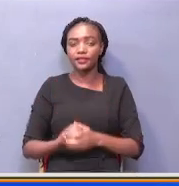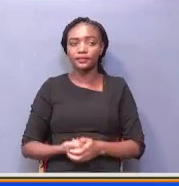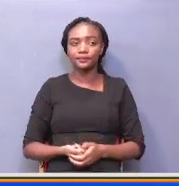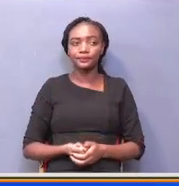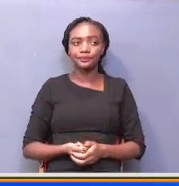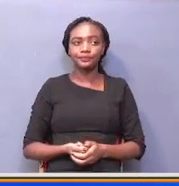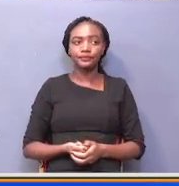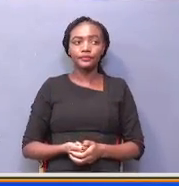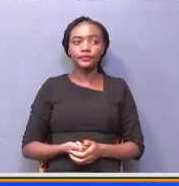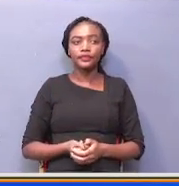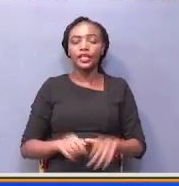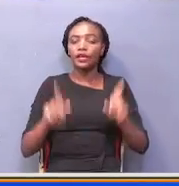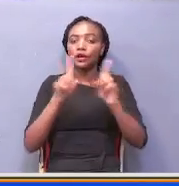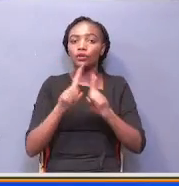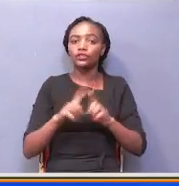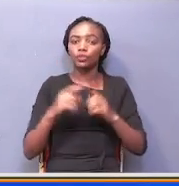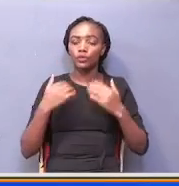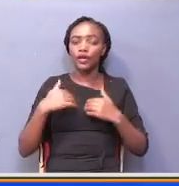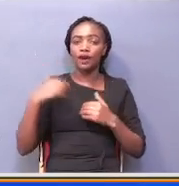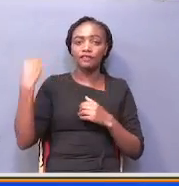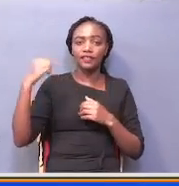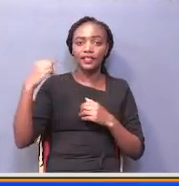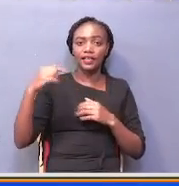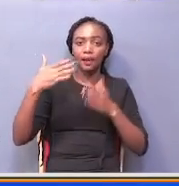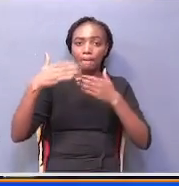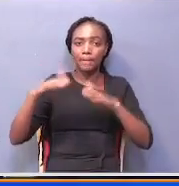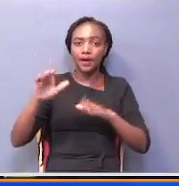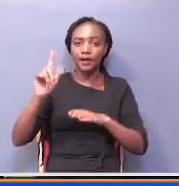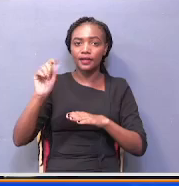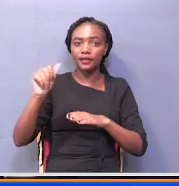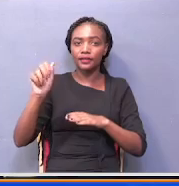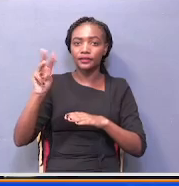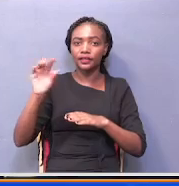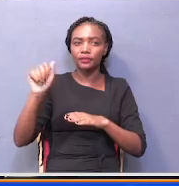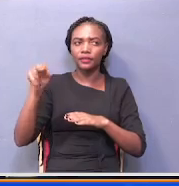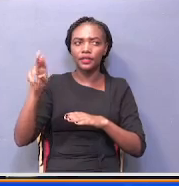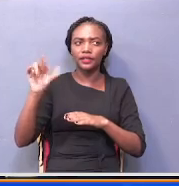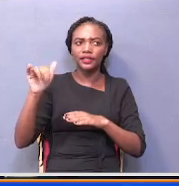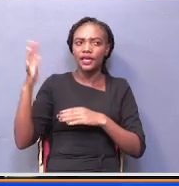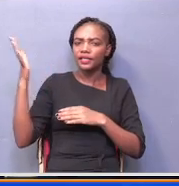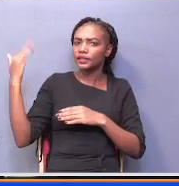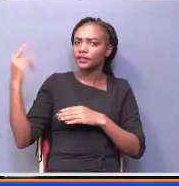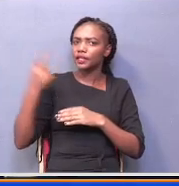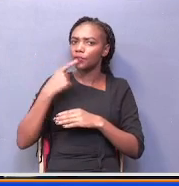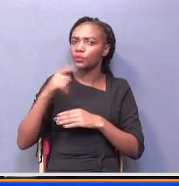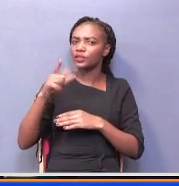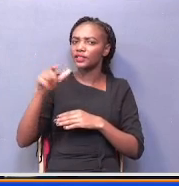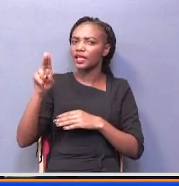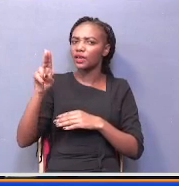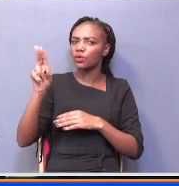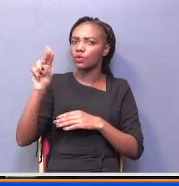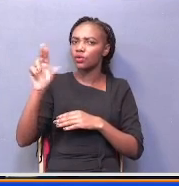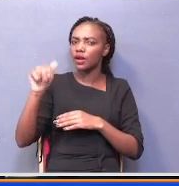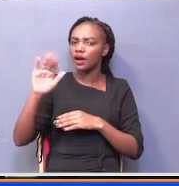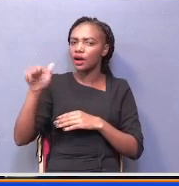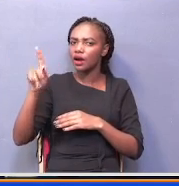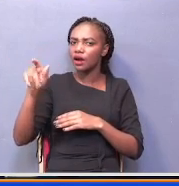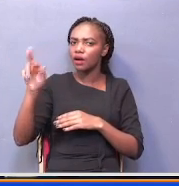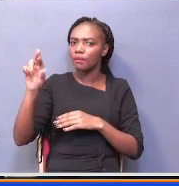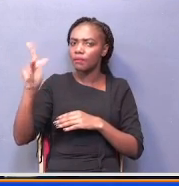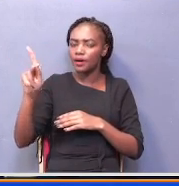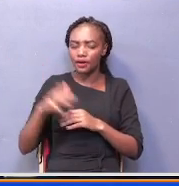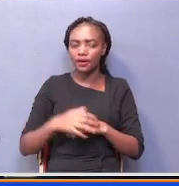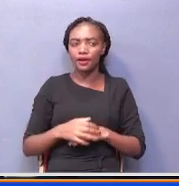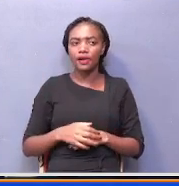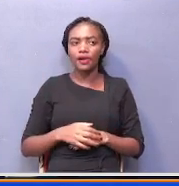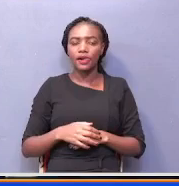Alongside Uhuru Park is the Green Park Terminus, formerly Luna Park. What was once a business and recreation center is now